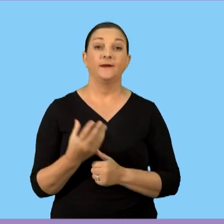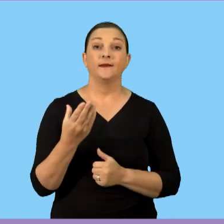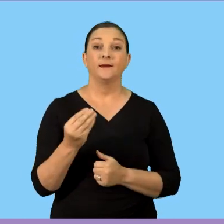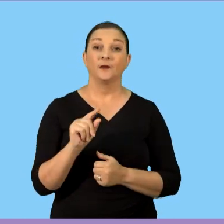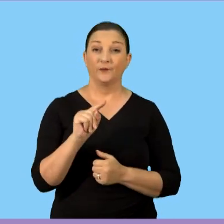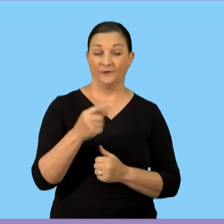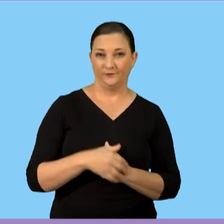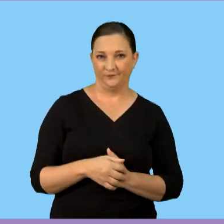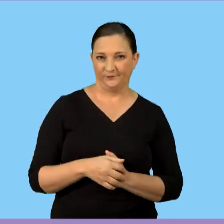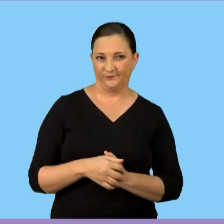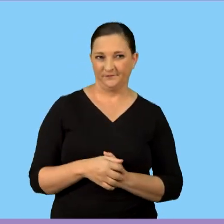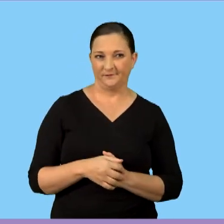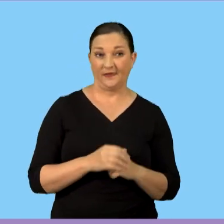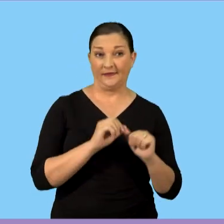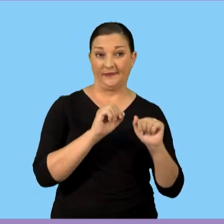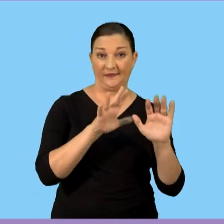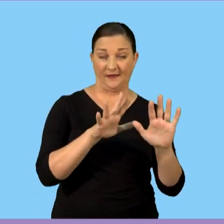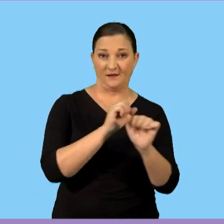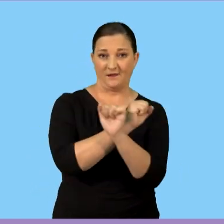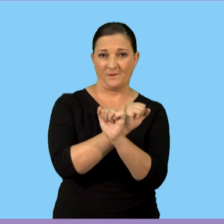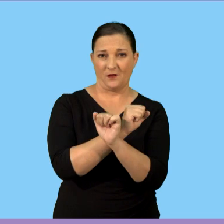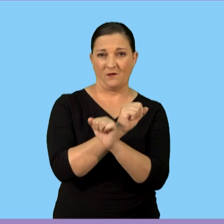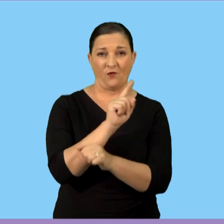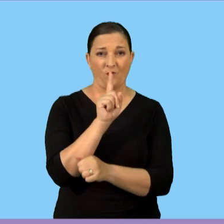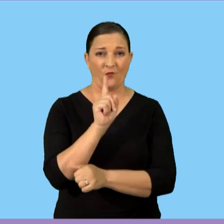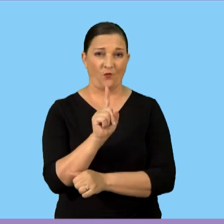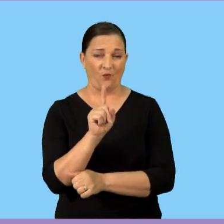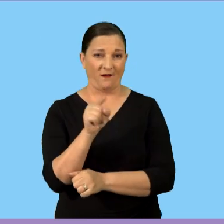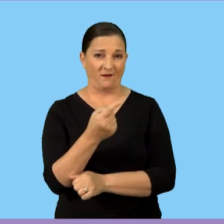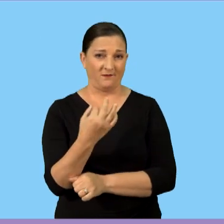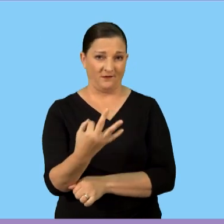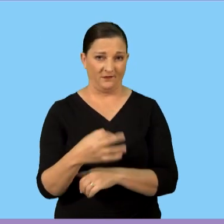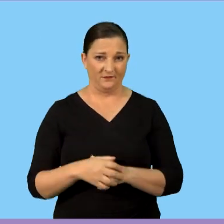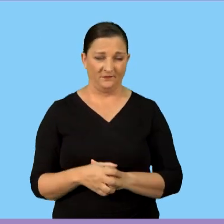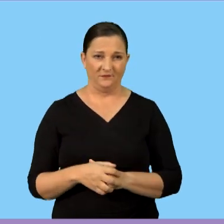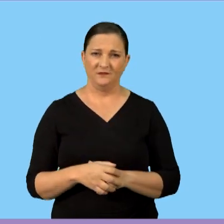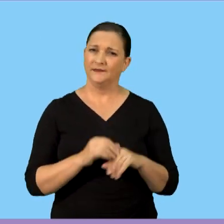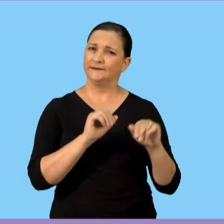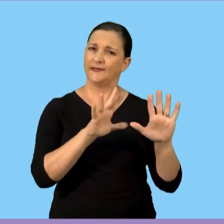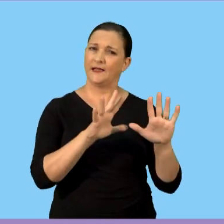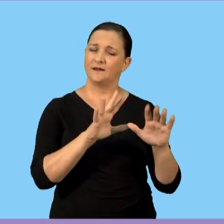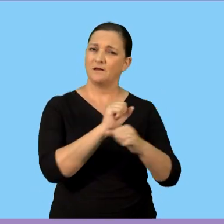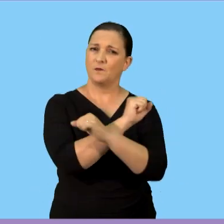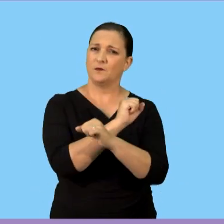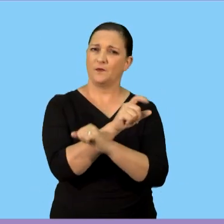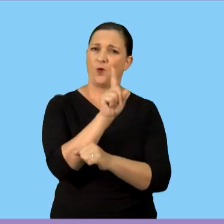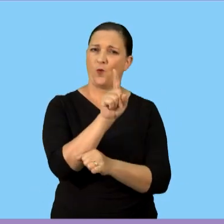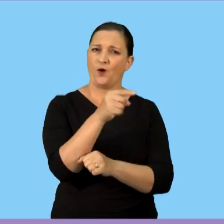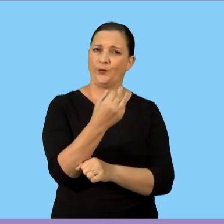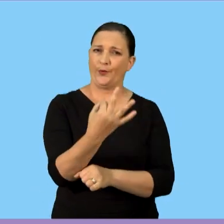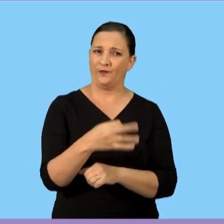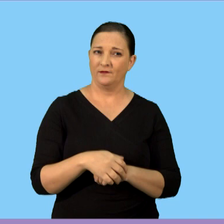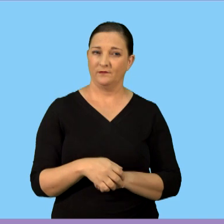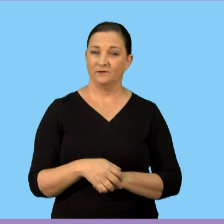the numbers. We are going to say 10 multiplied by 1/3. So what is 10 multiplied by